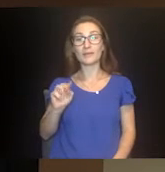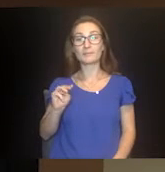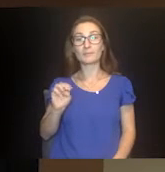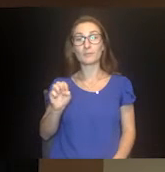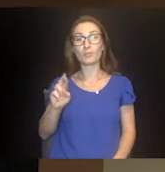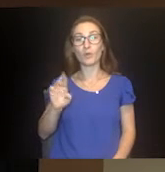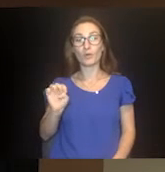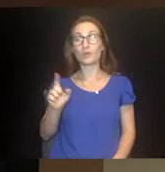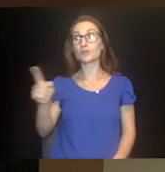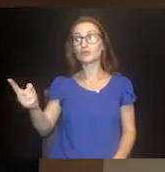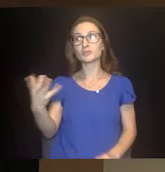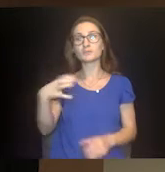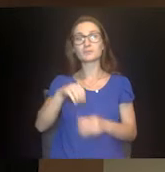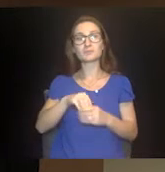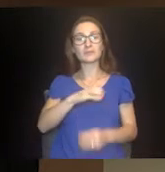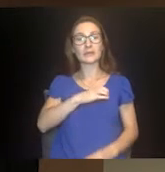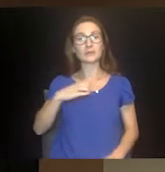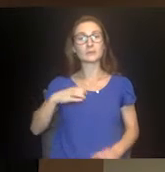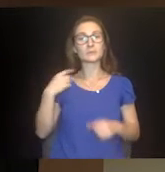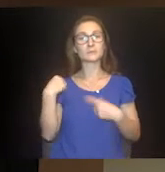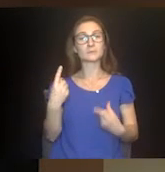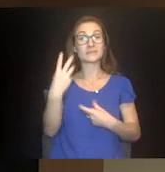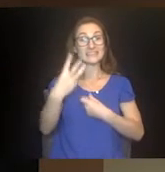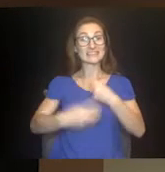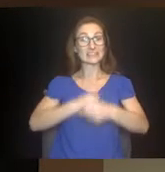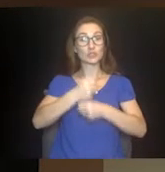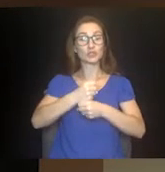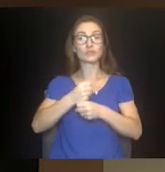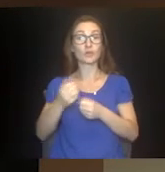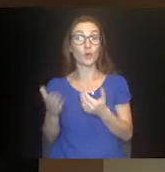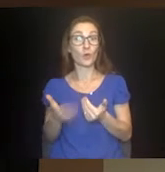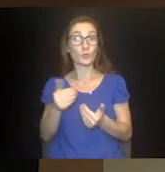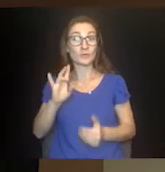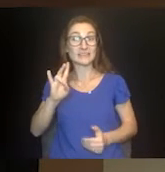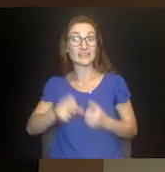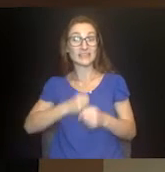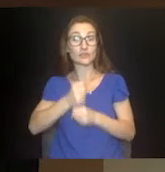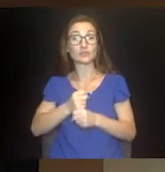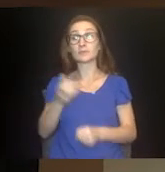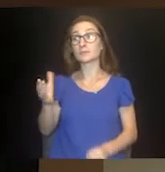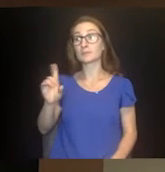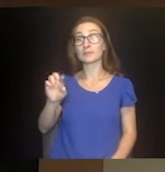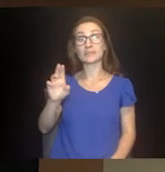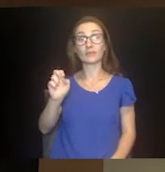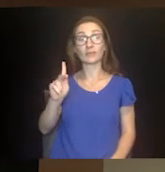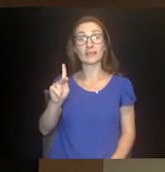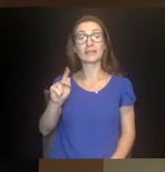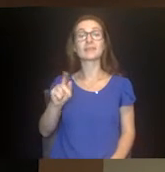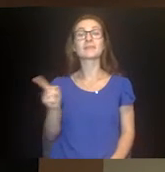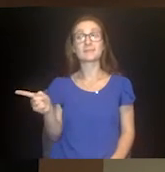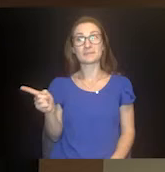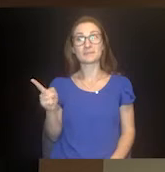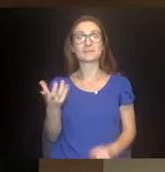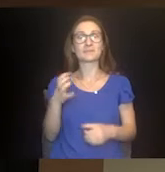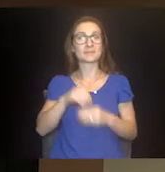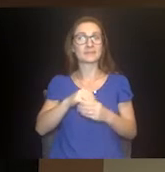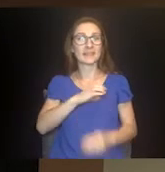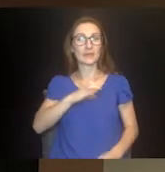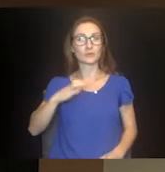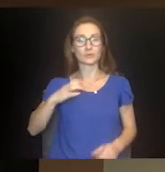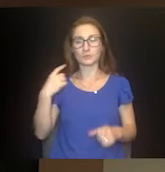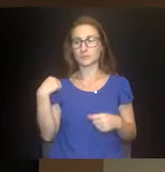Whitmore right here. And she's been on the council for 6 years now, almost 7. This is Derek